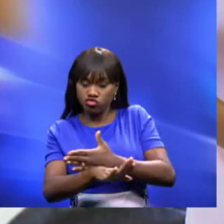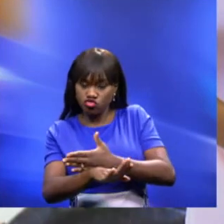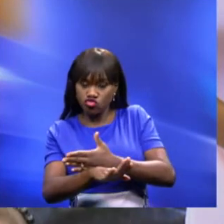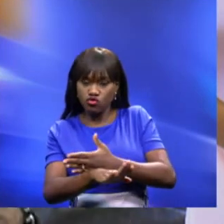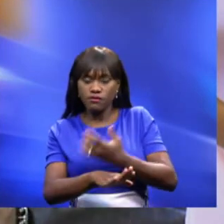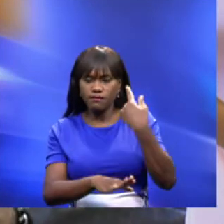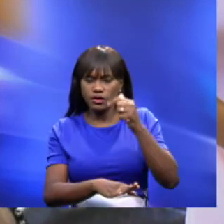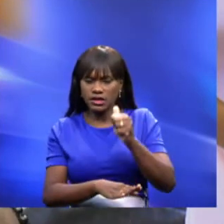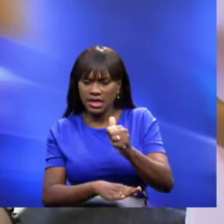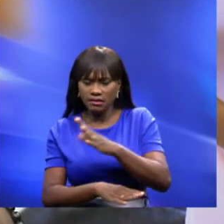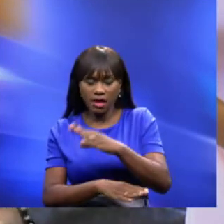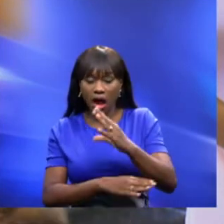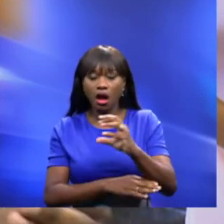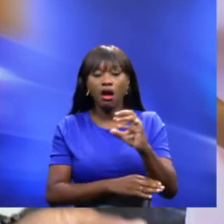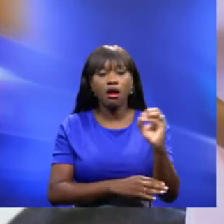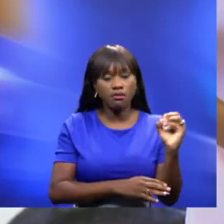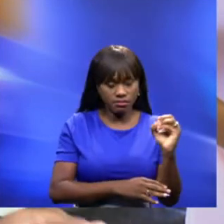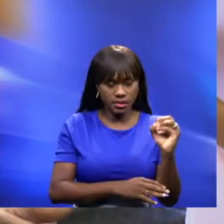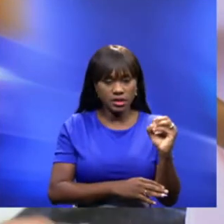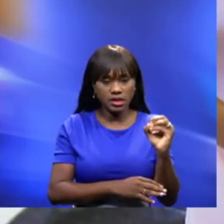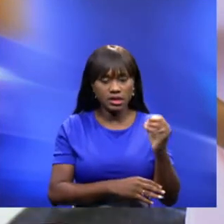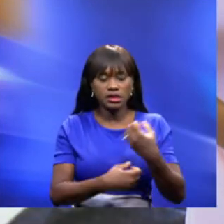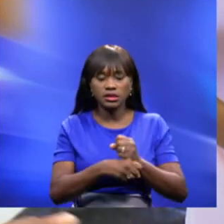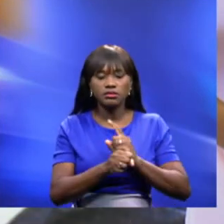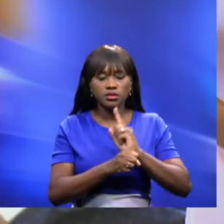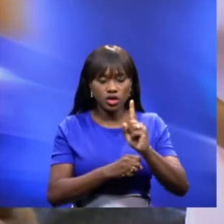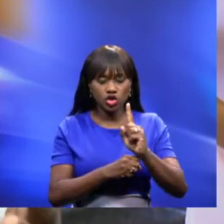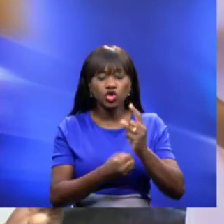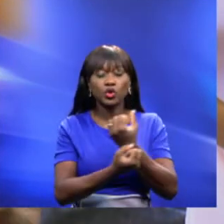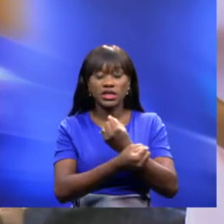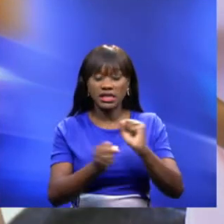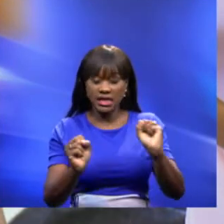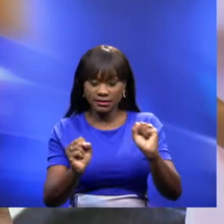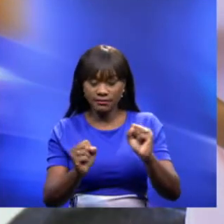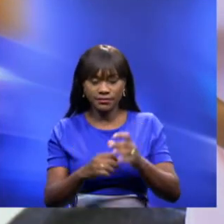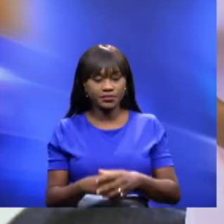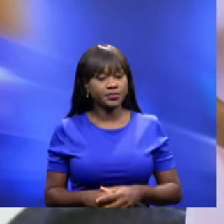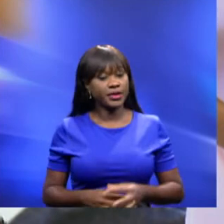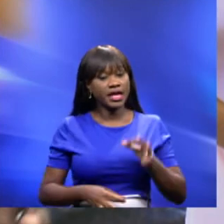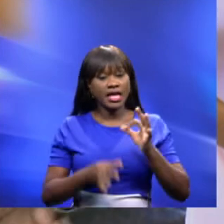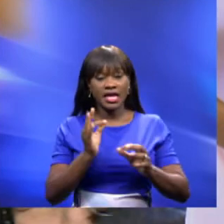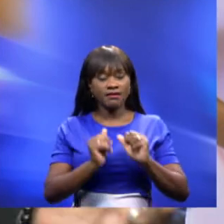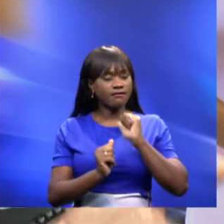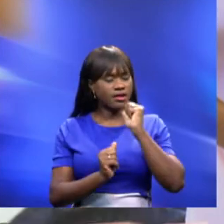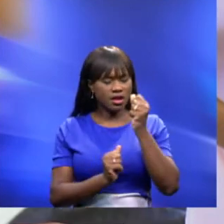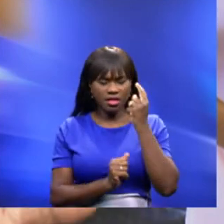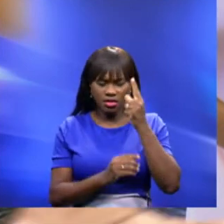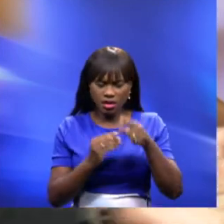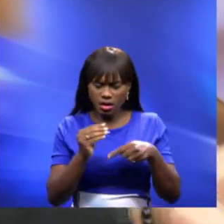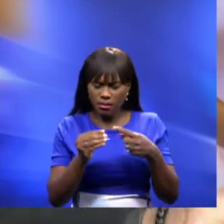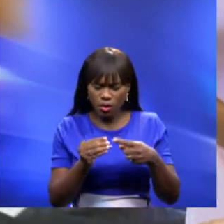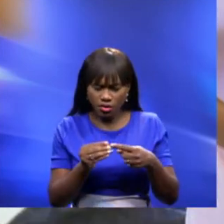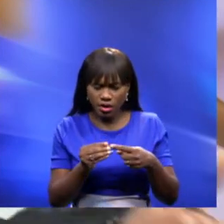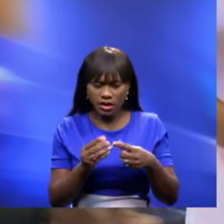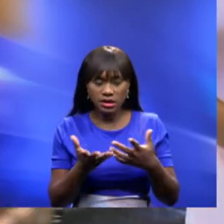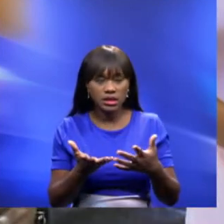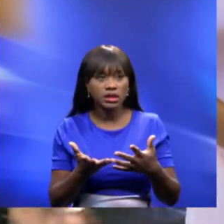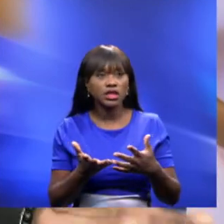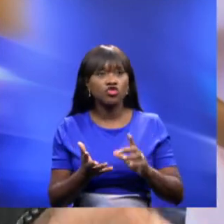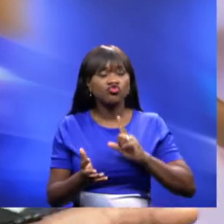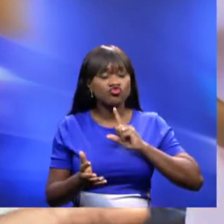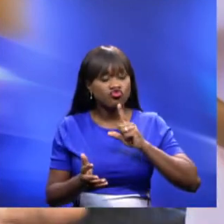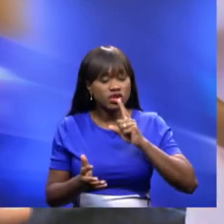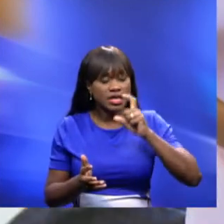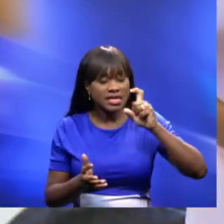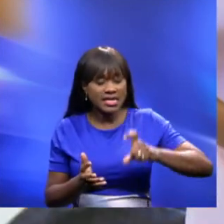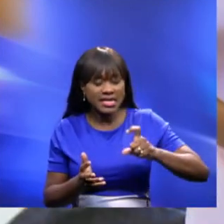company, so that at the end of the day, it will be effective. If you do not take that approach holistically, and as Charles said, you really need to